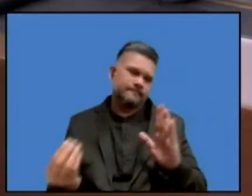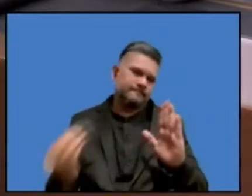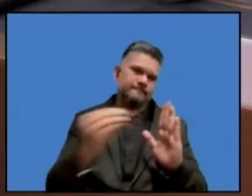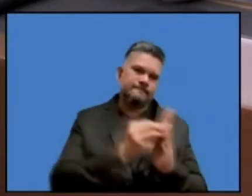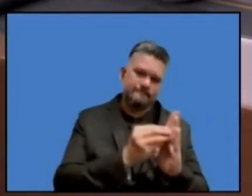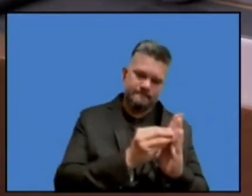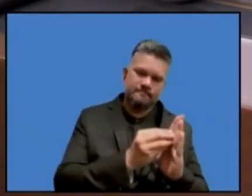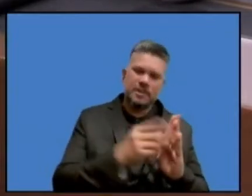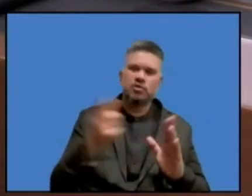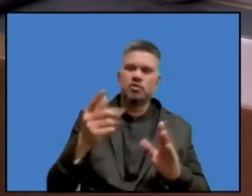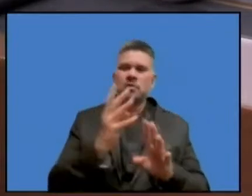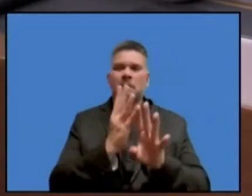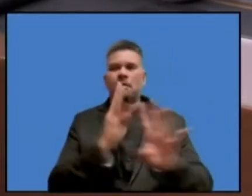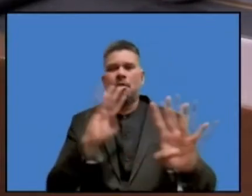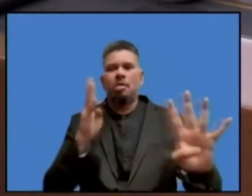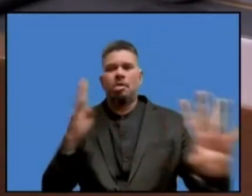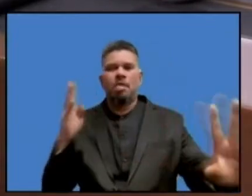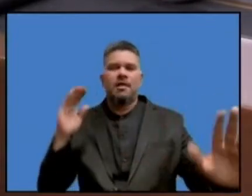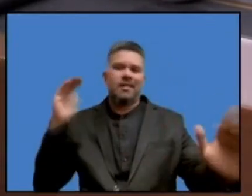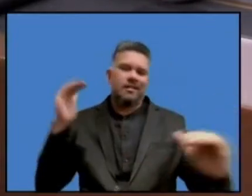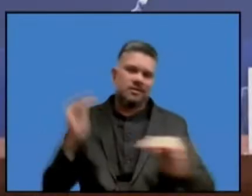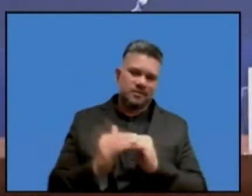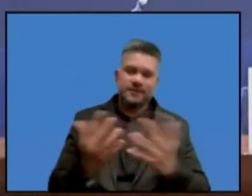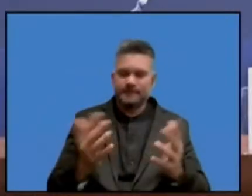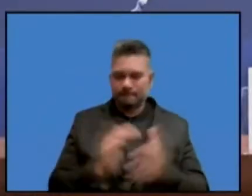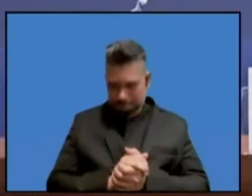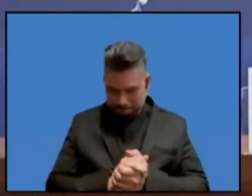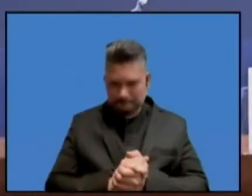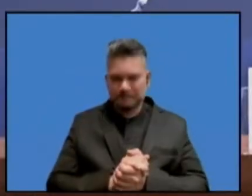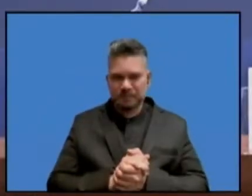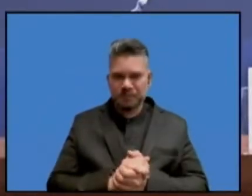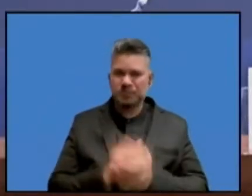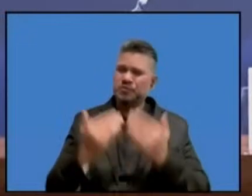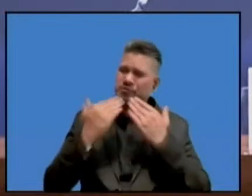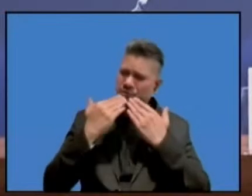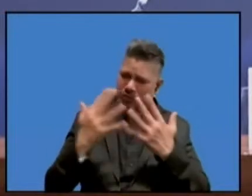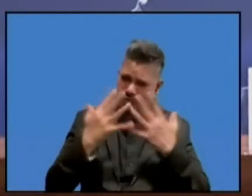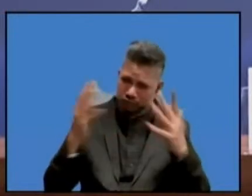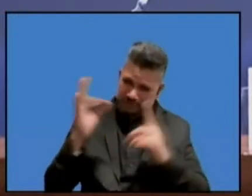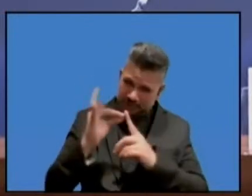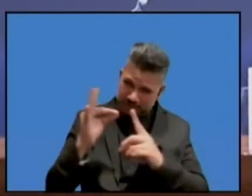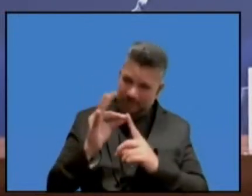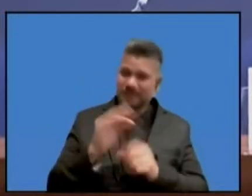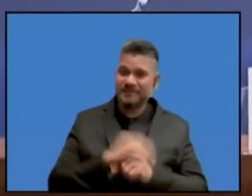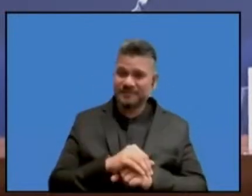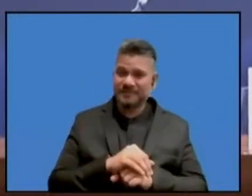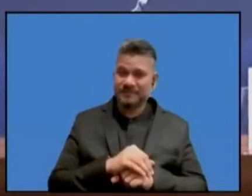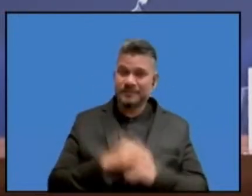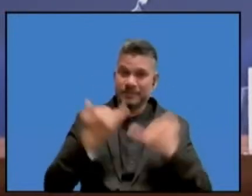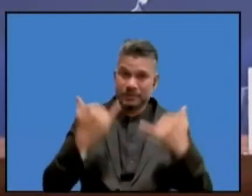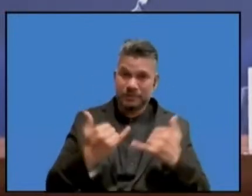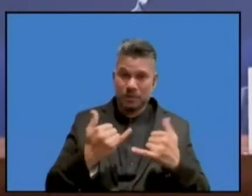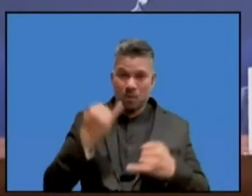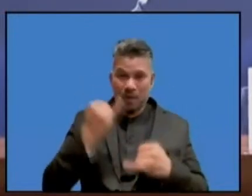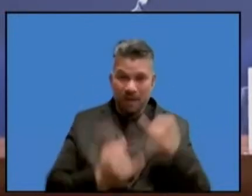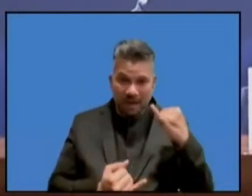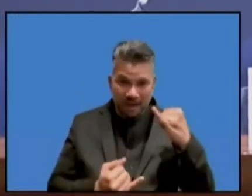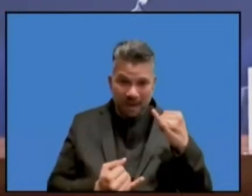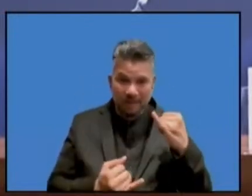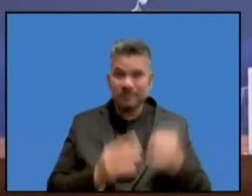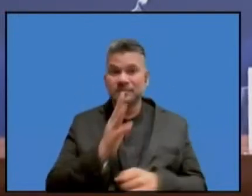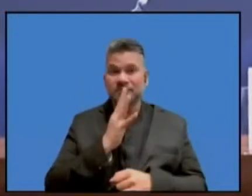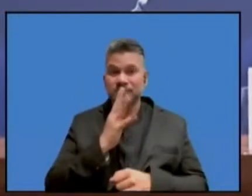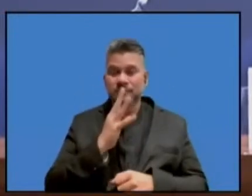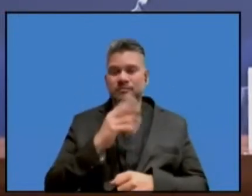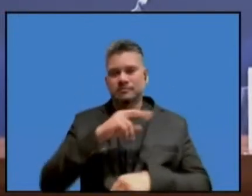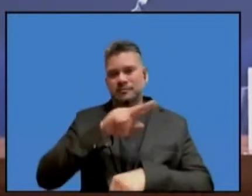you. I thank you so much, Pakistan. And now my last speakers is Philippines, may